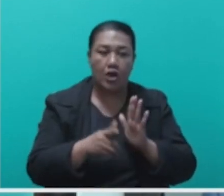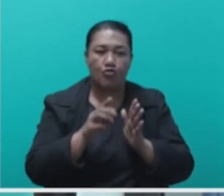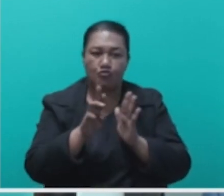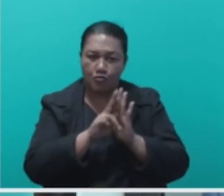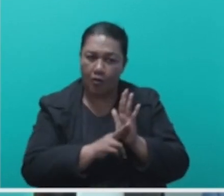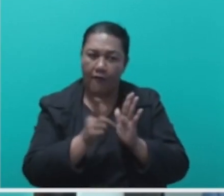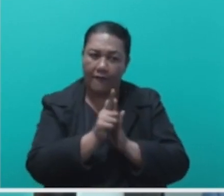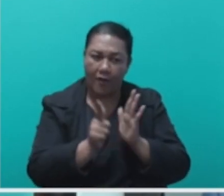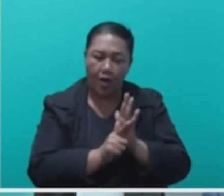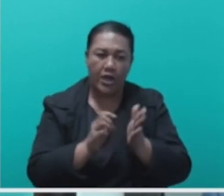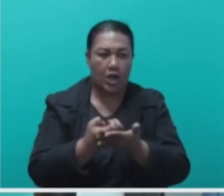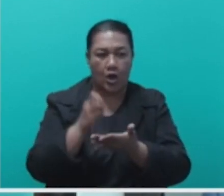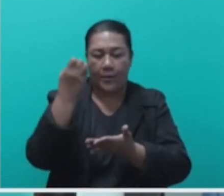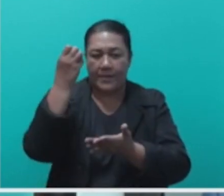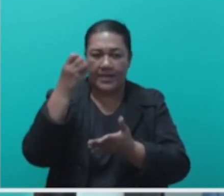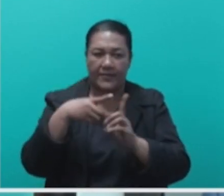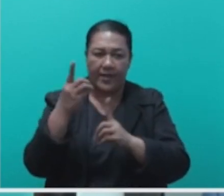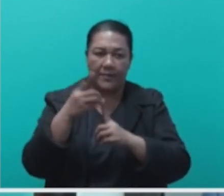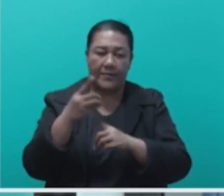and economic development.